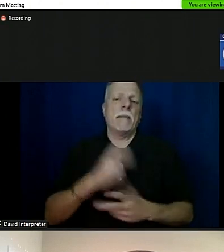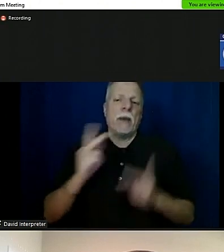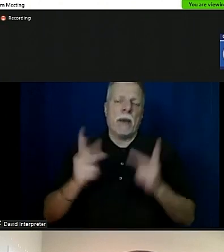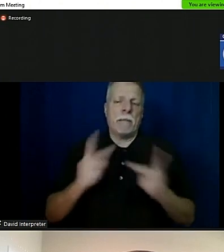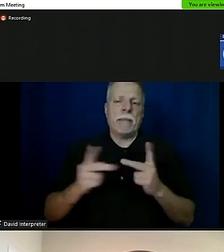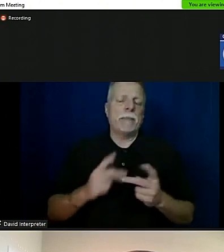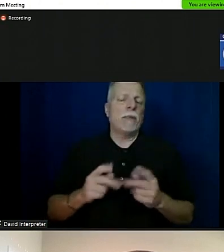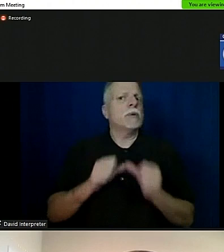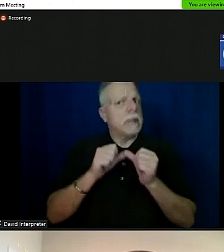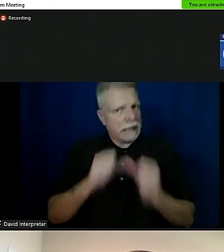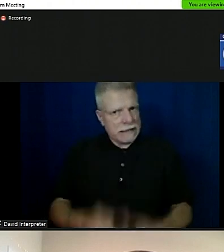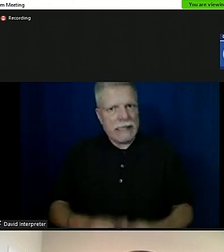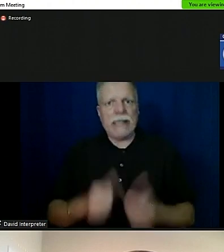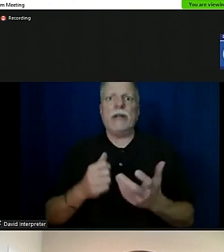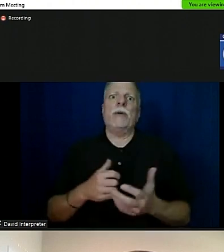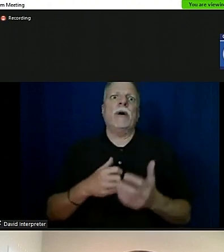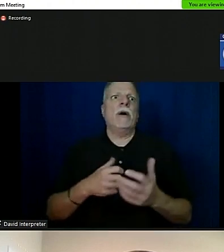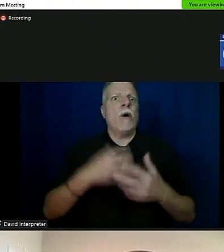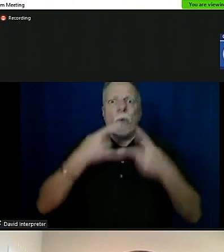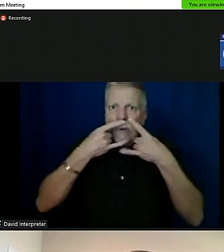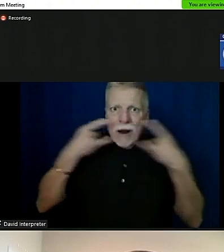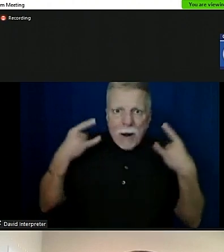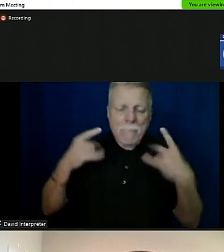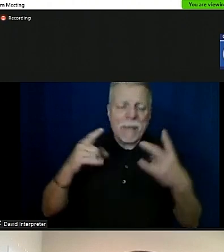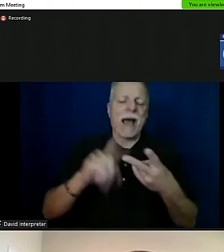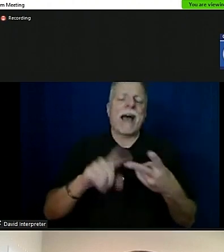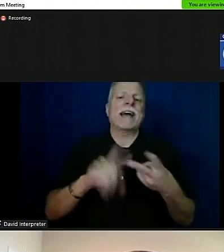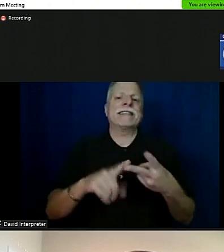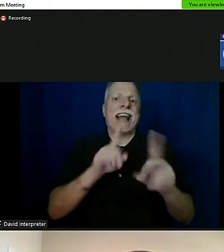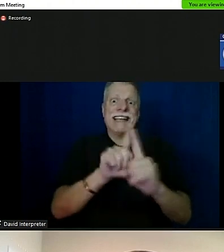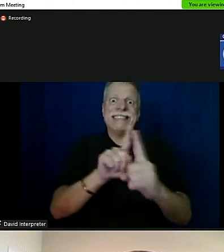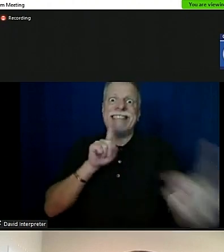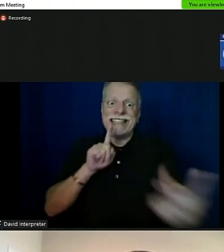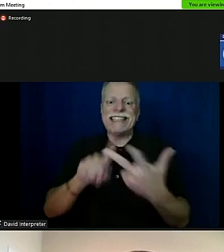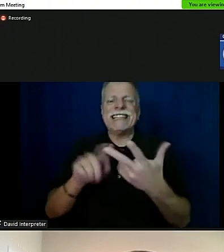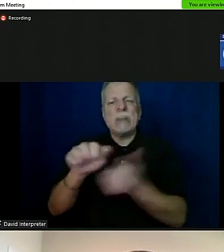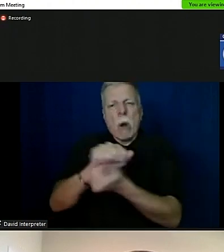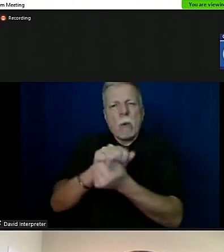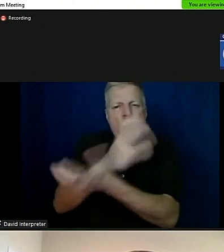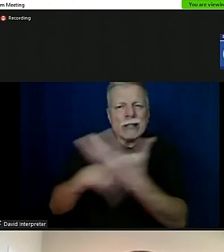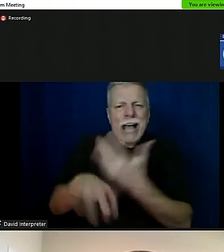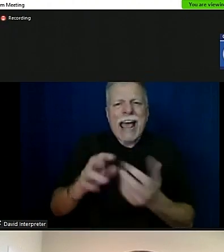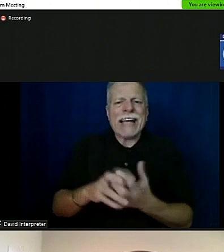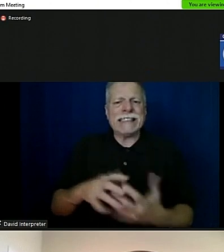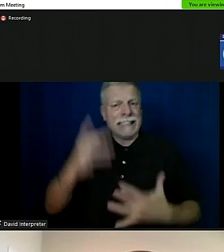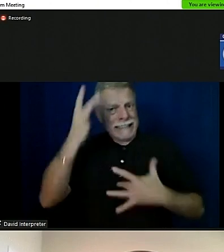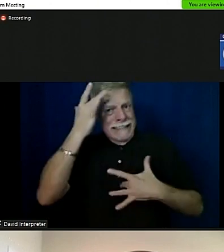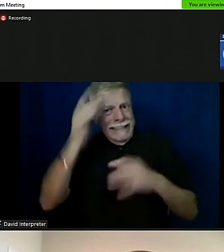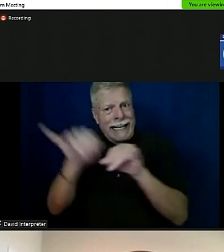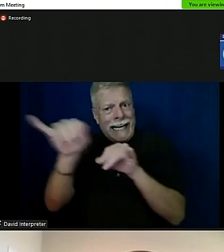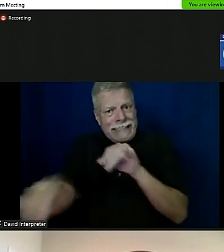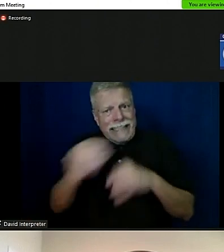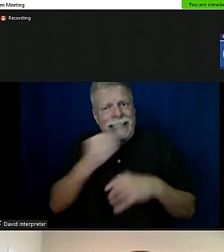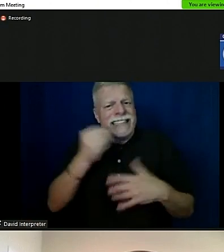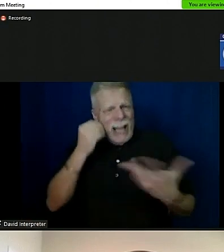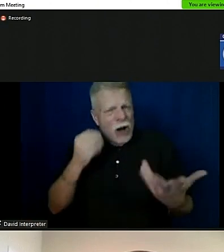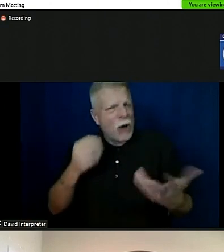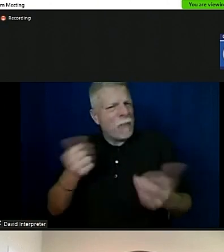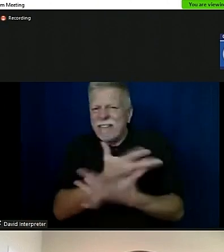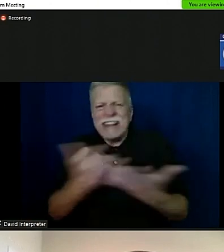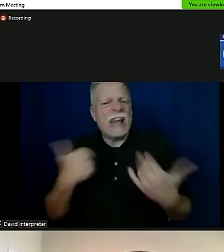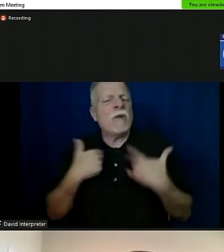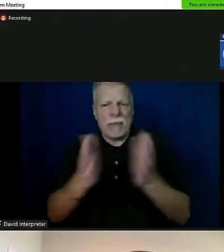and, wear a mask and keep your distance, wash your hands, stay home when you're sick, everything we've been asking everybody to do for almost a year now.